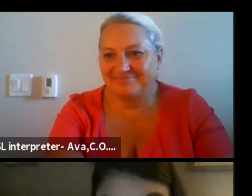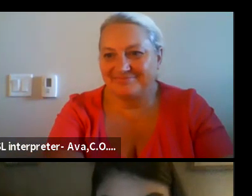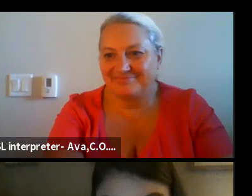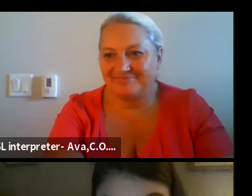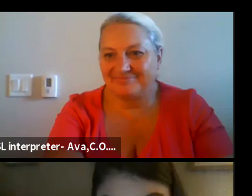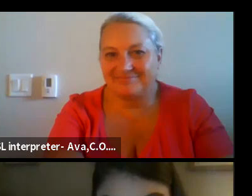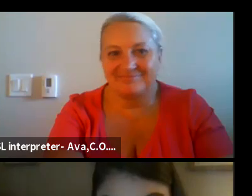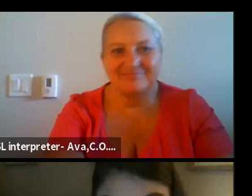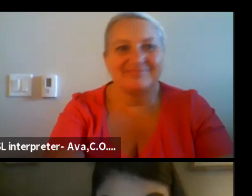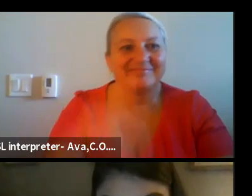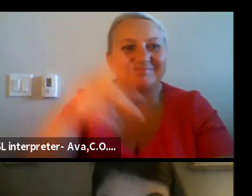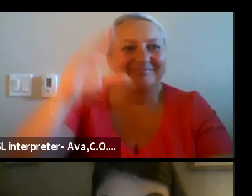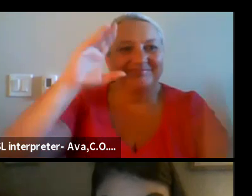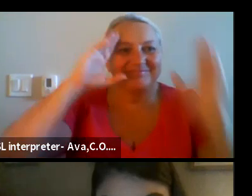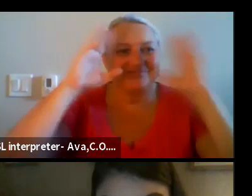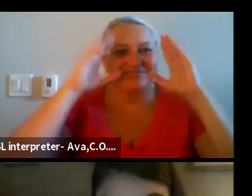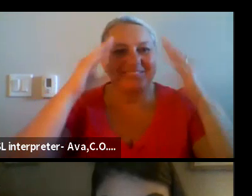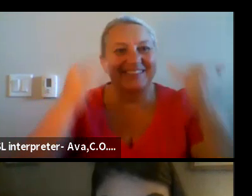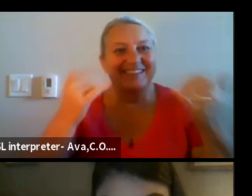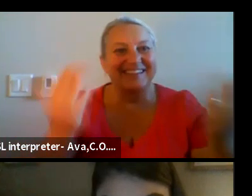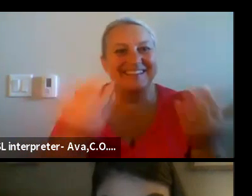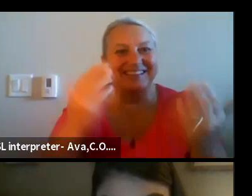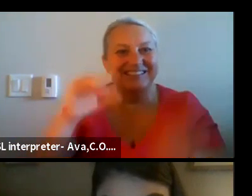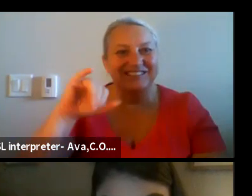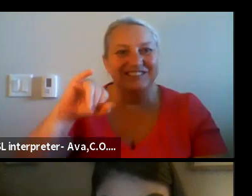This is Jessica. I drew